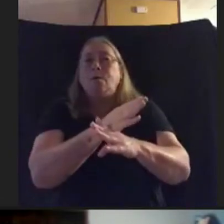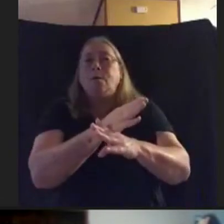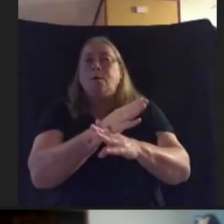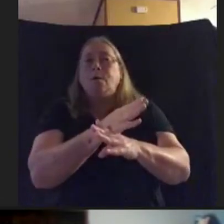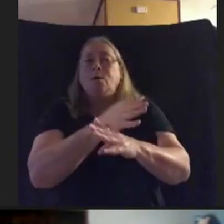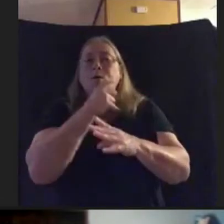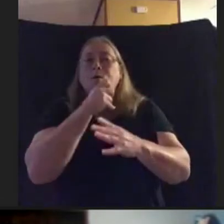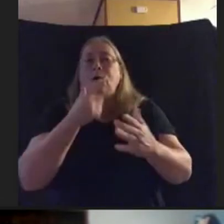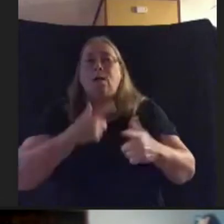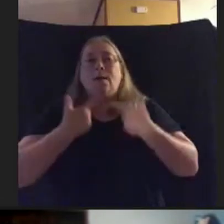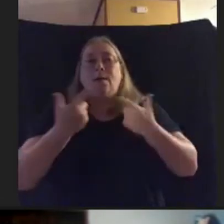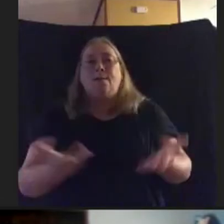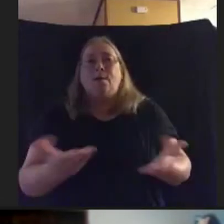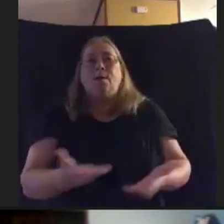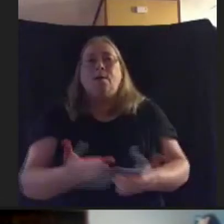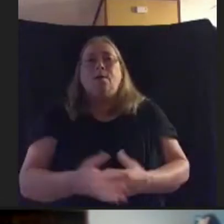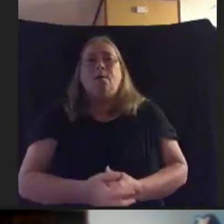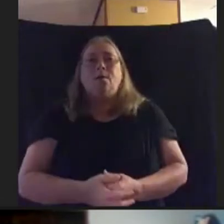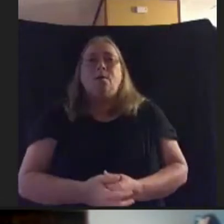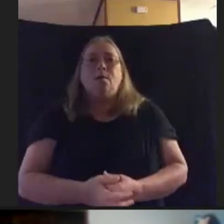Mississippi, and we're not,